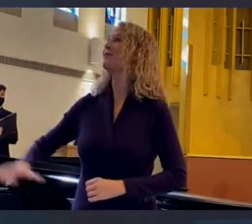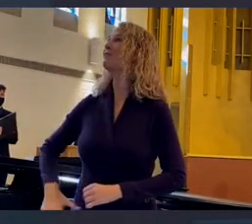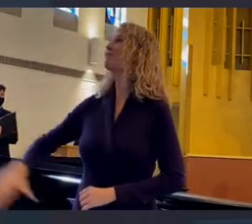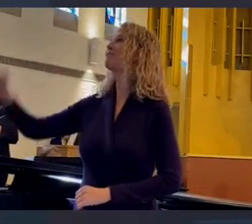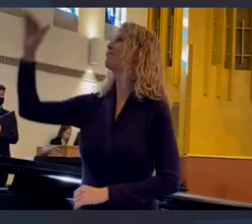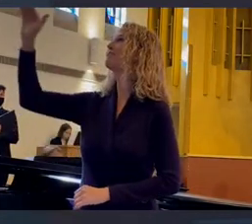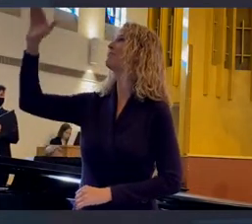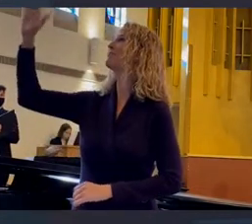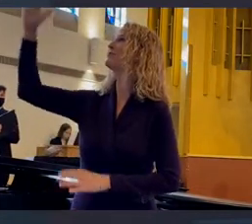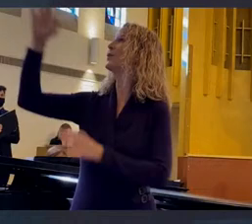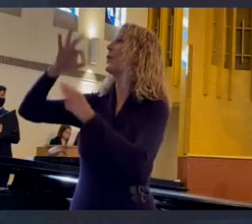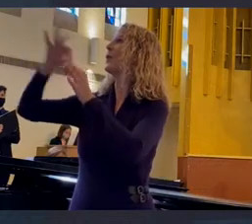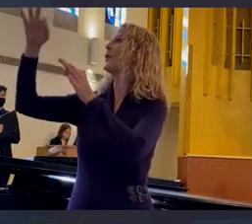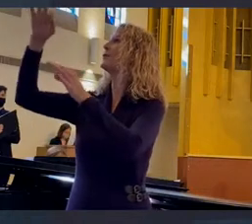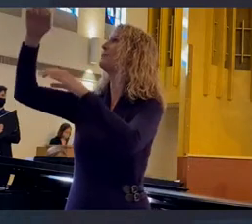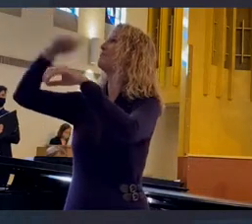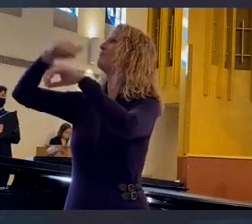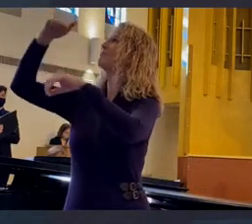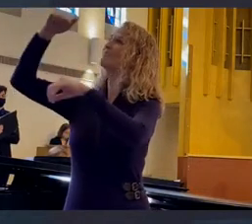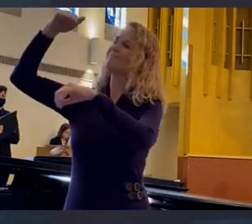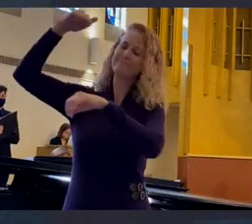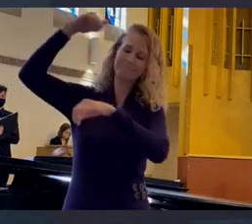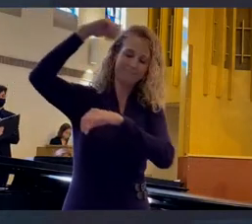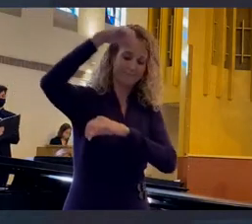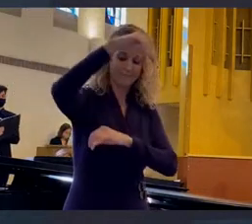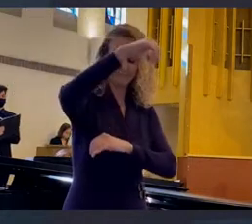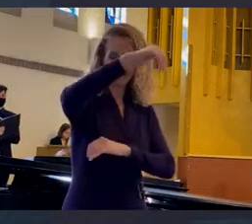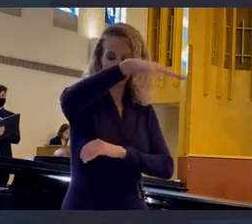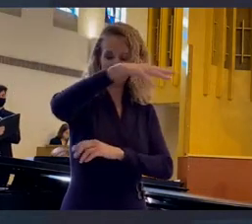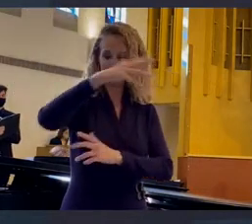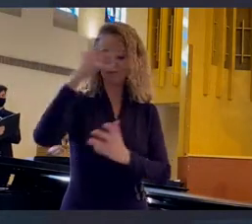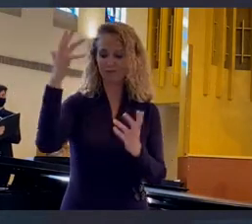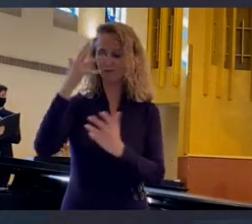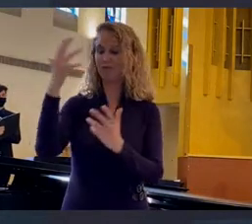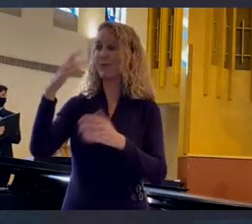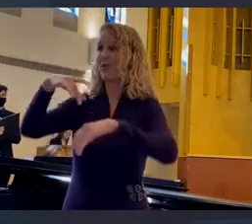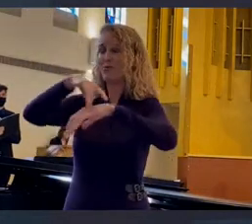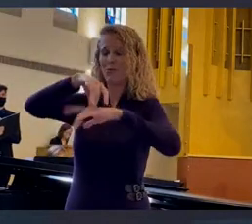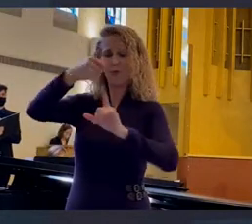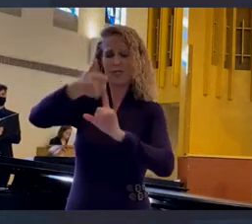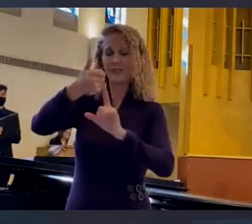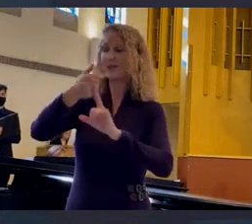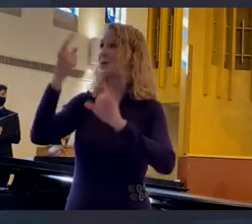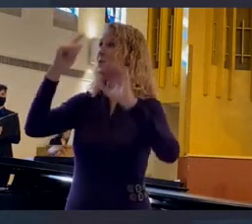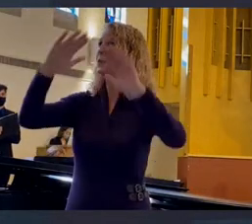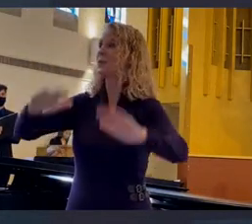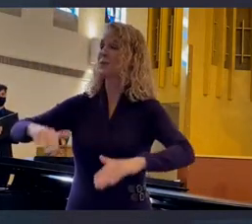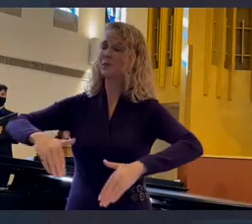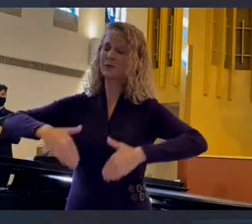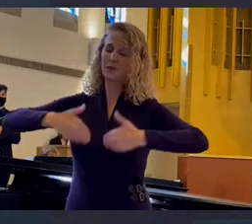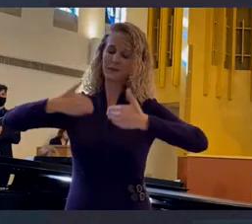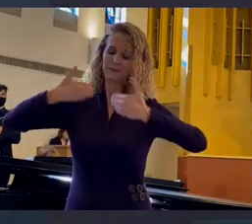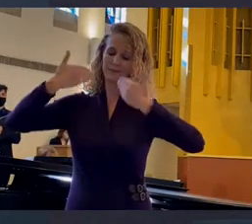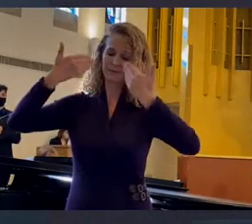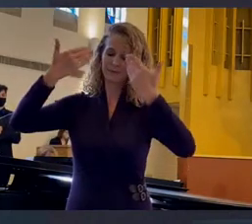Lord, send out your spirit and renew the face of the